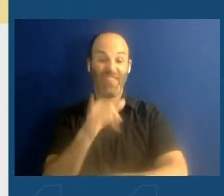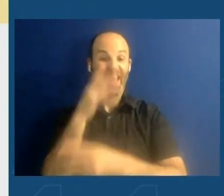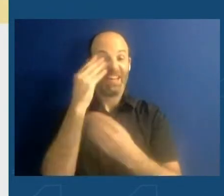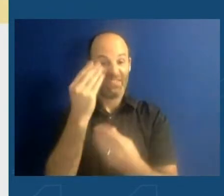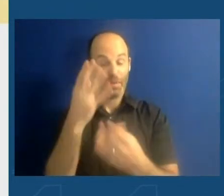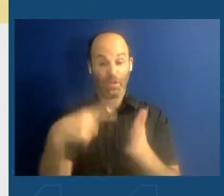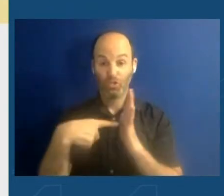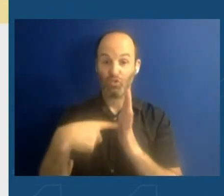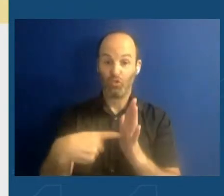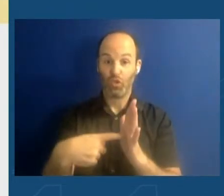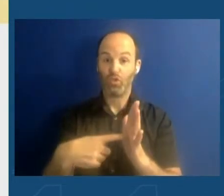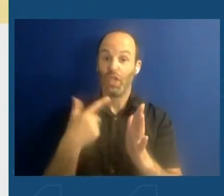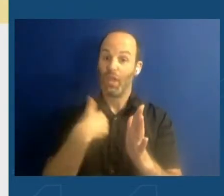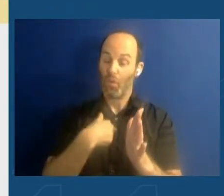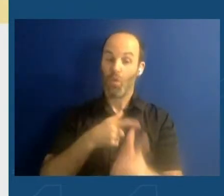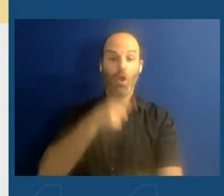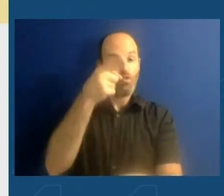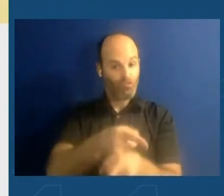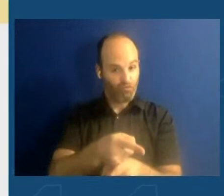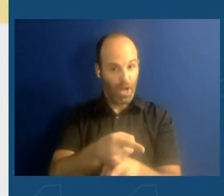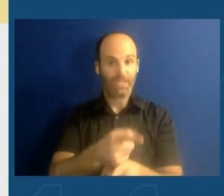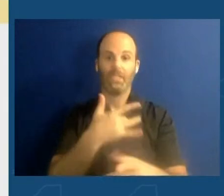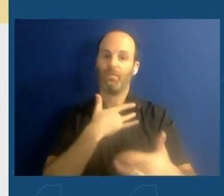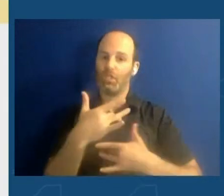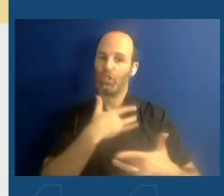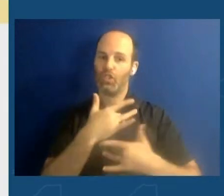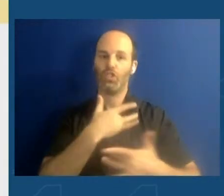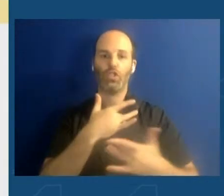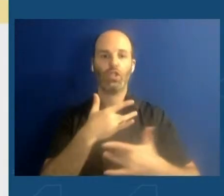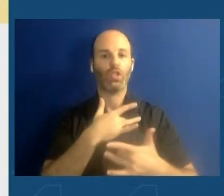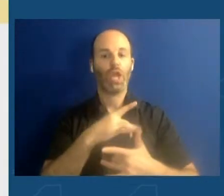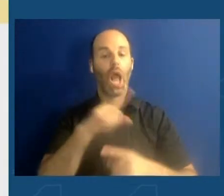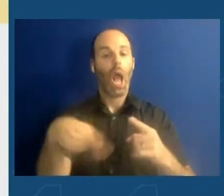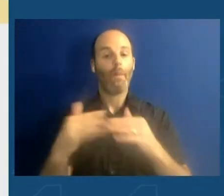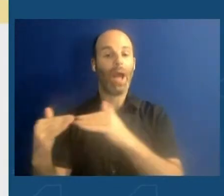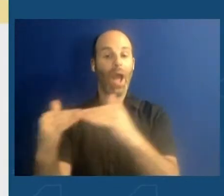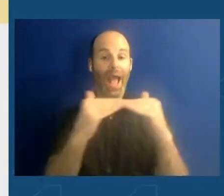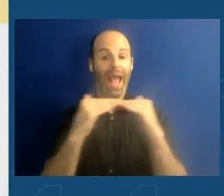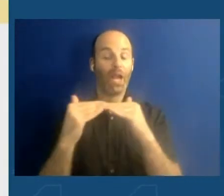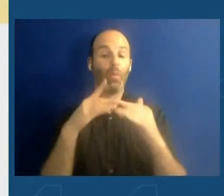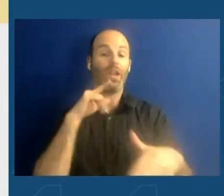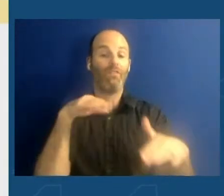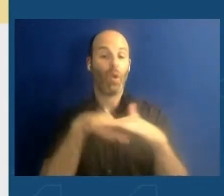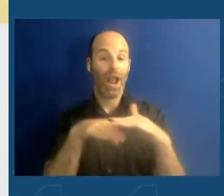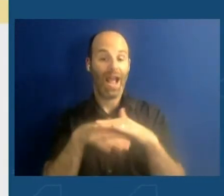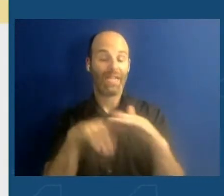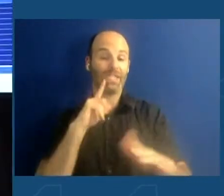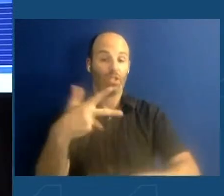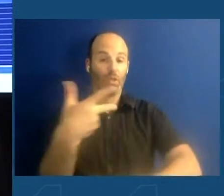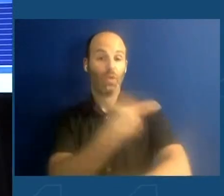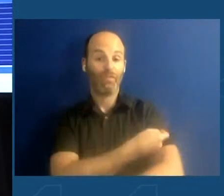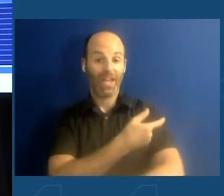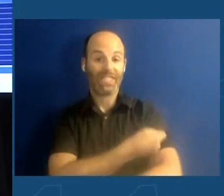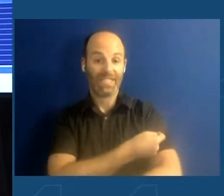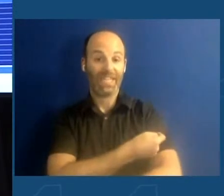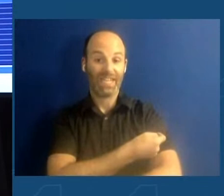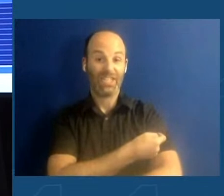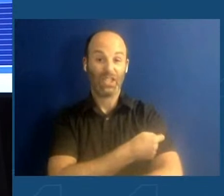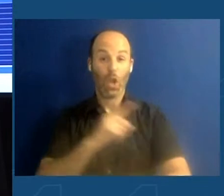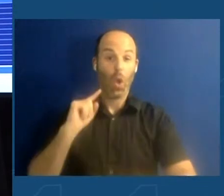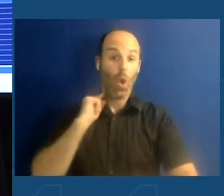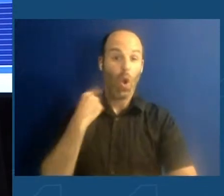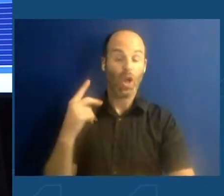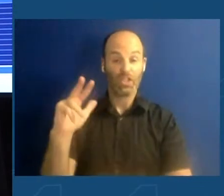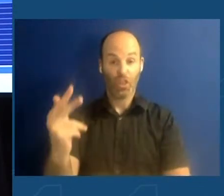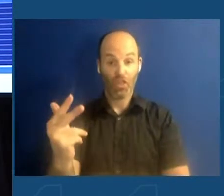that we are right to be very concerned about equity in access to vaccination. On August 3rd,